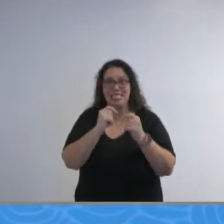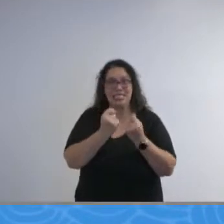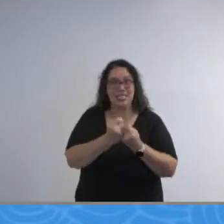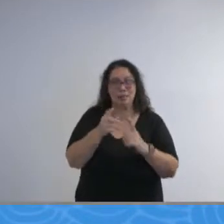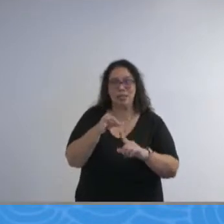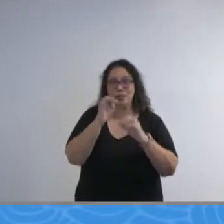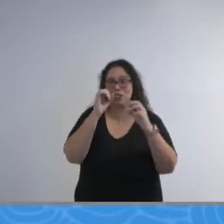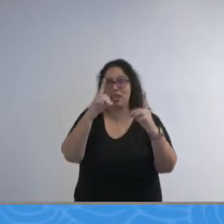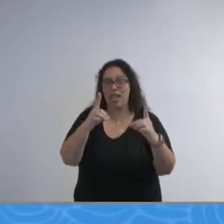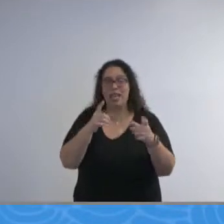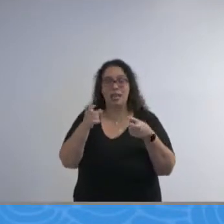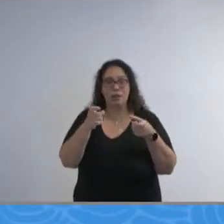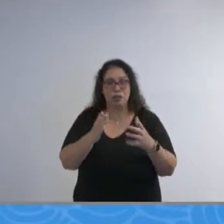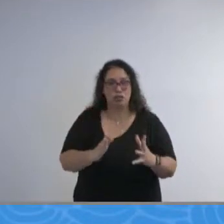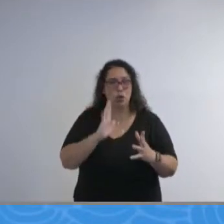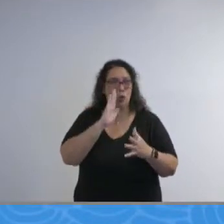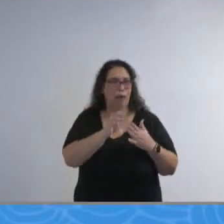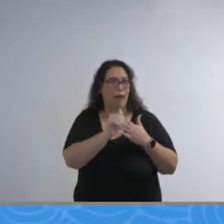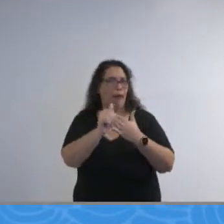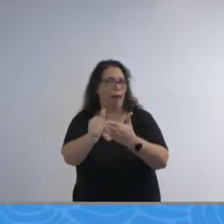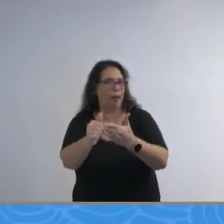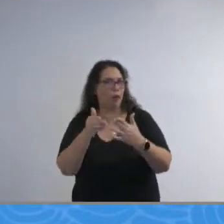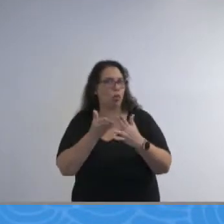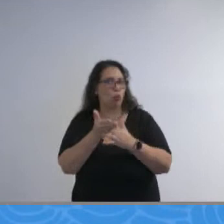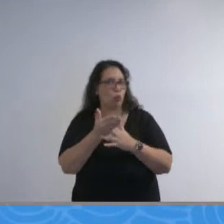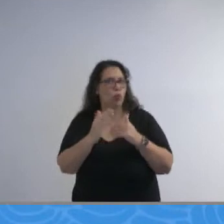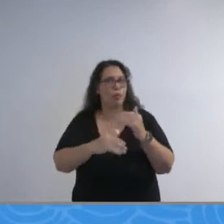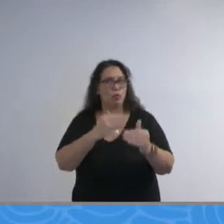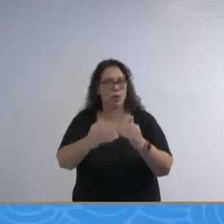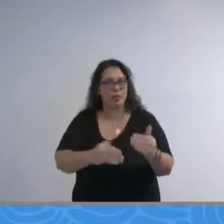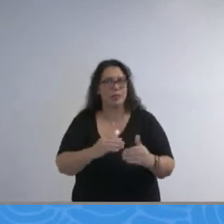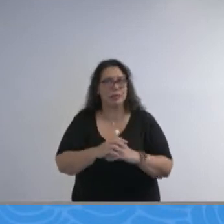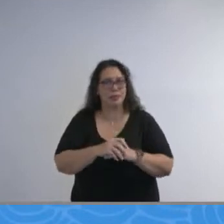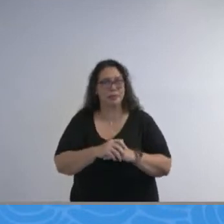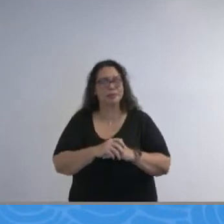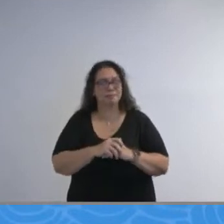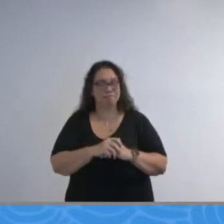ed administrators will guide them through the process.